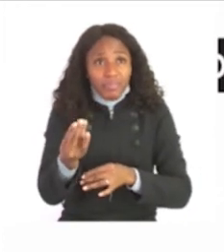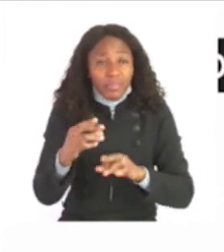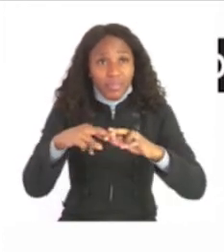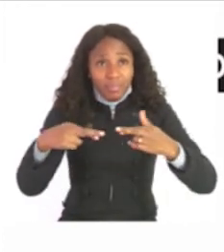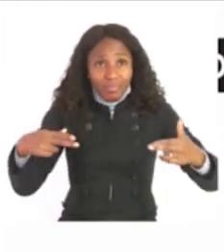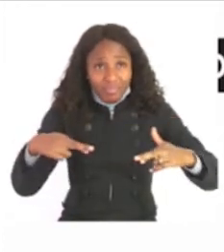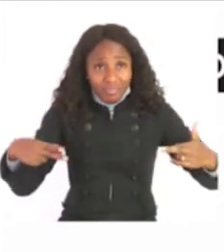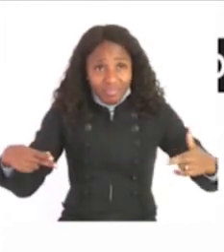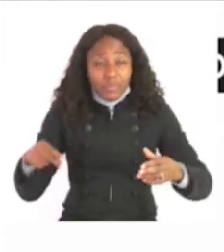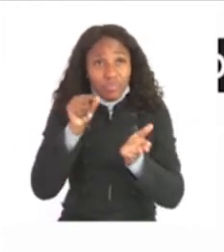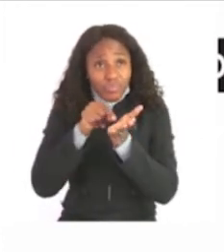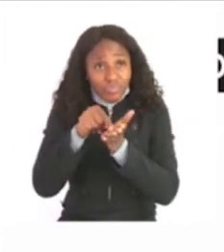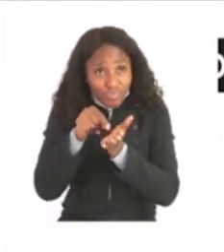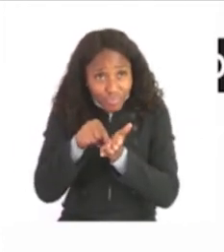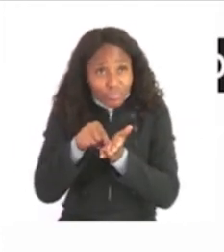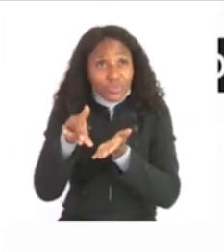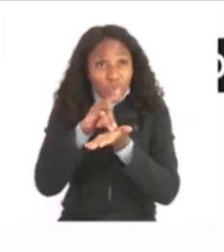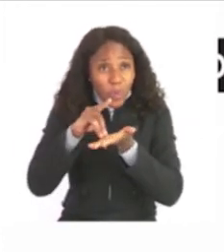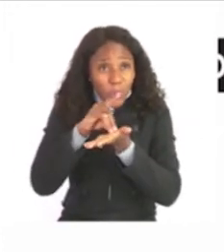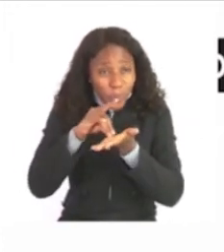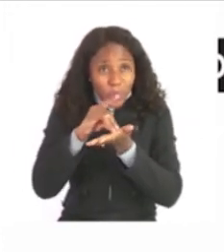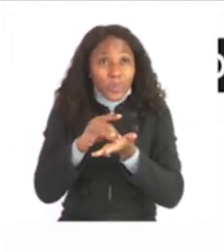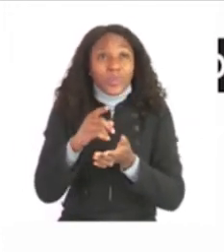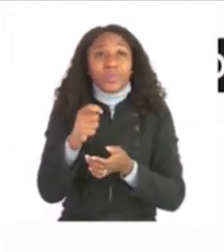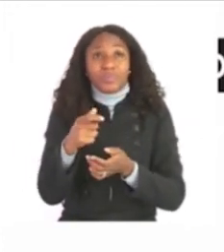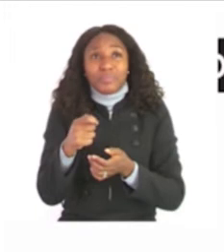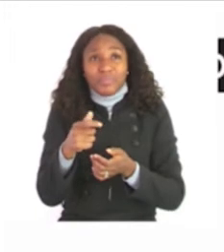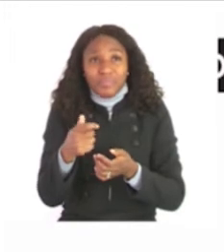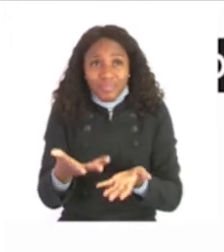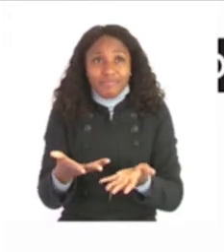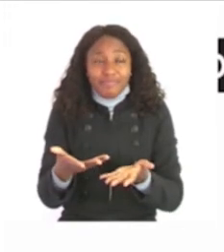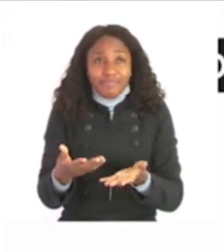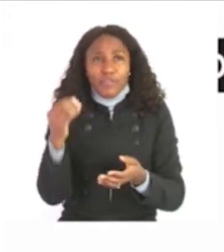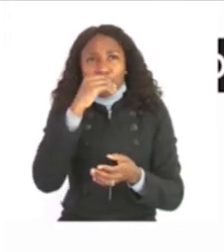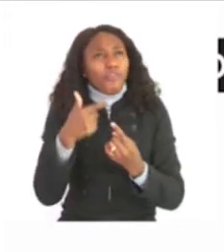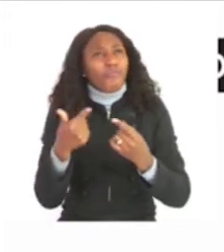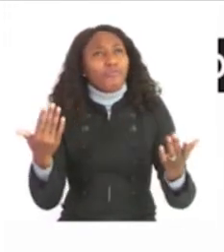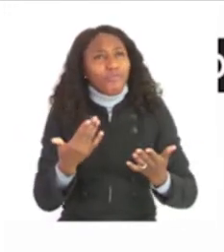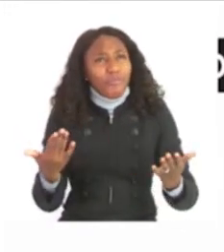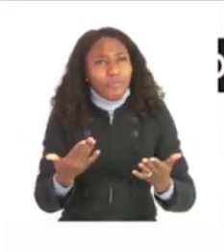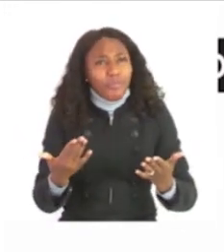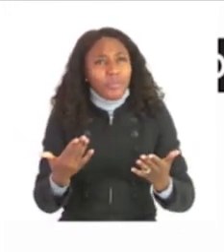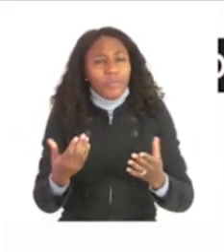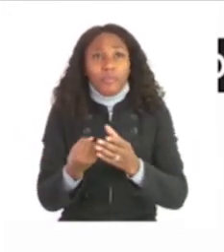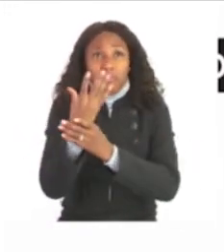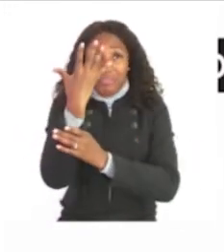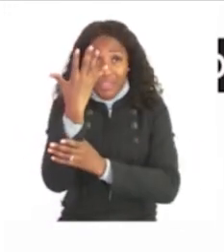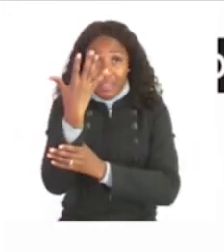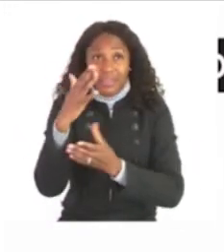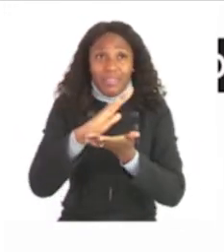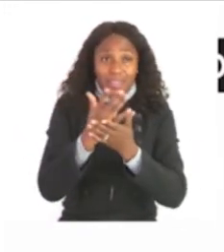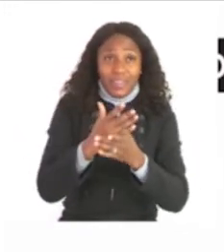spaghetti and chicken, beans and rice. So look at this food. So you can see that some comes from plants and